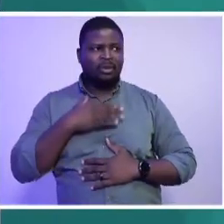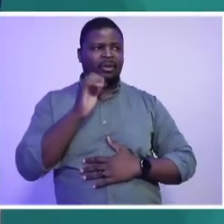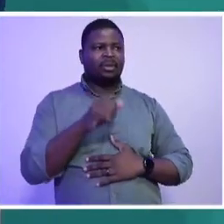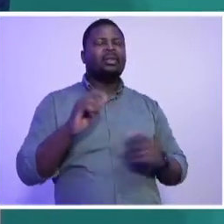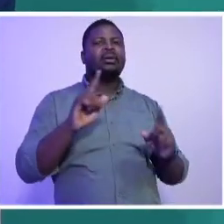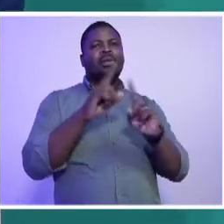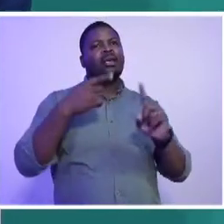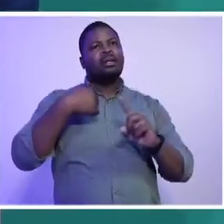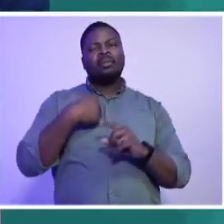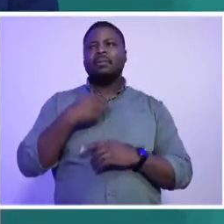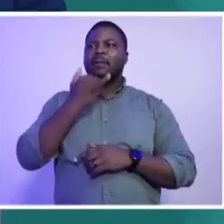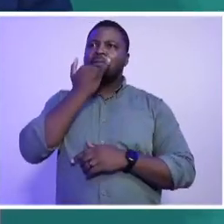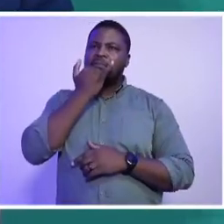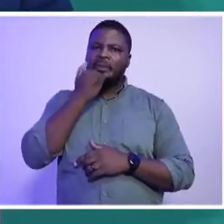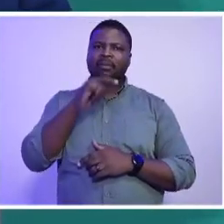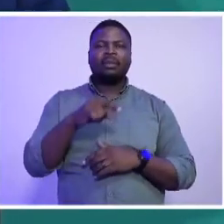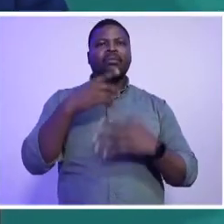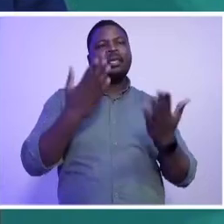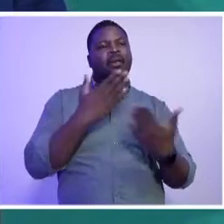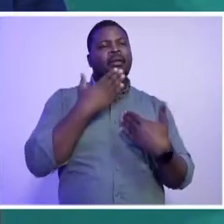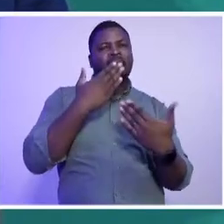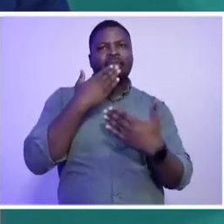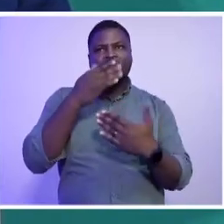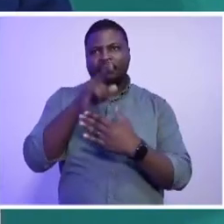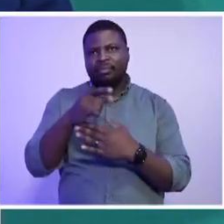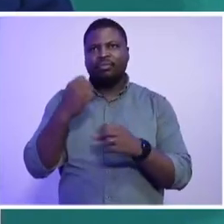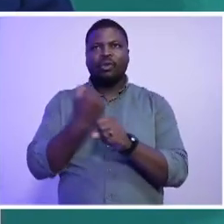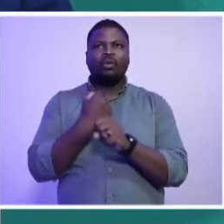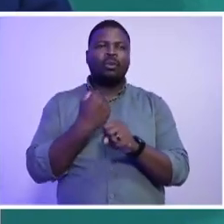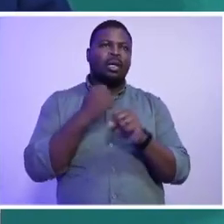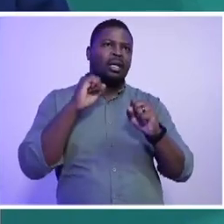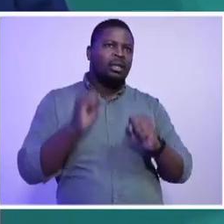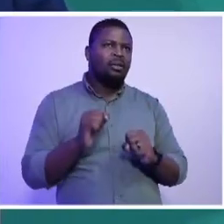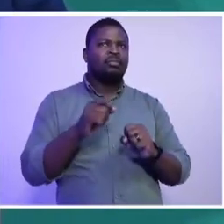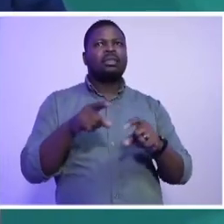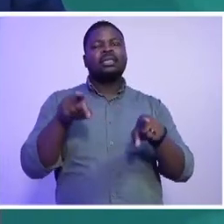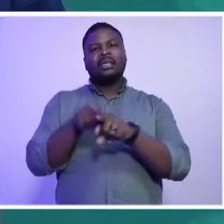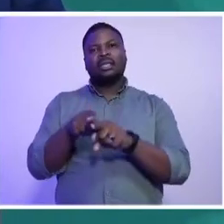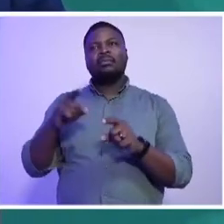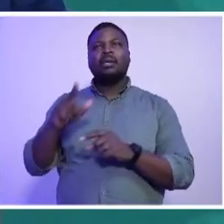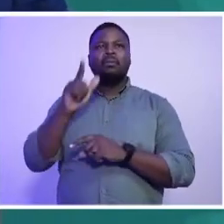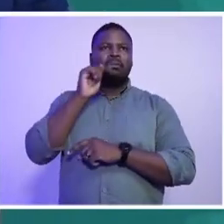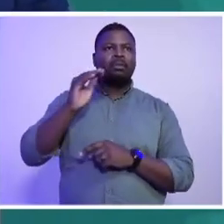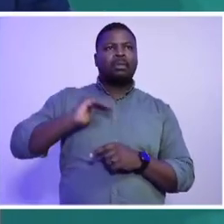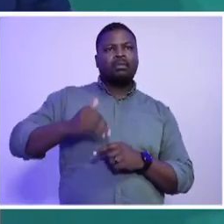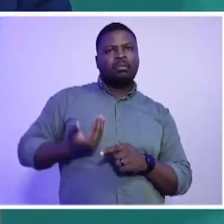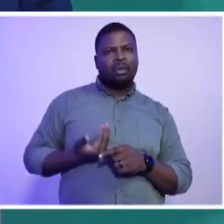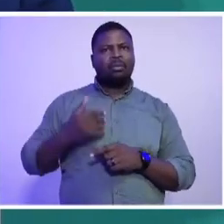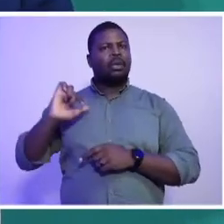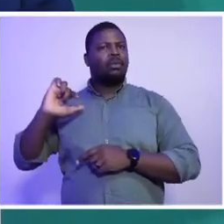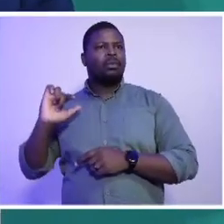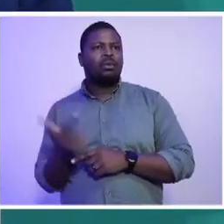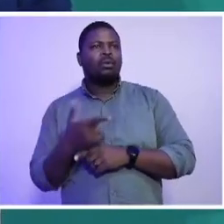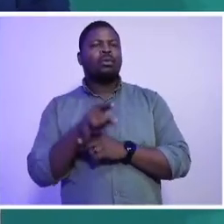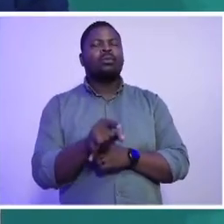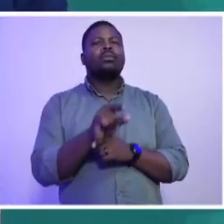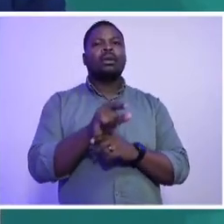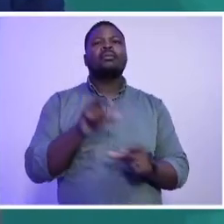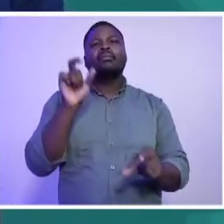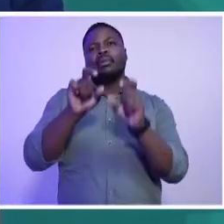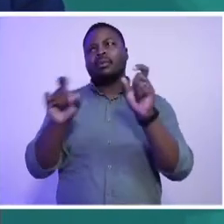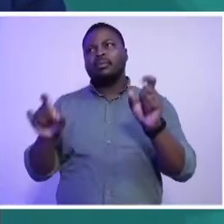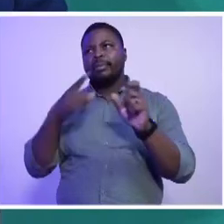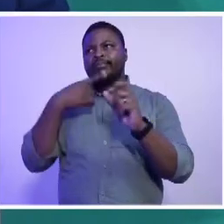very, thankful for all of you to be. And of course, you ladies and gentlemen, and those that I